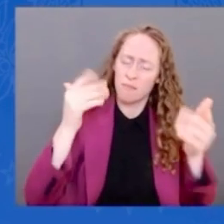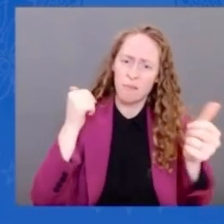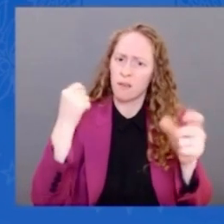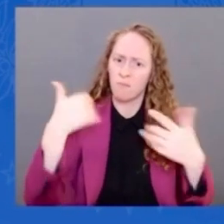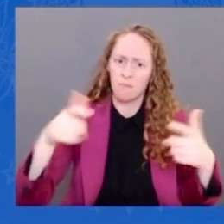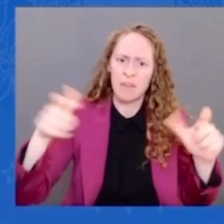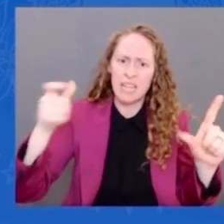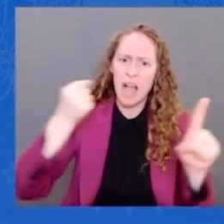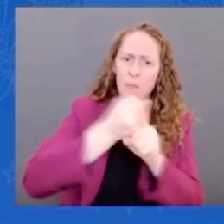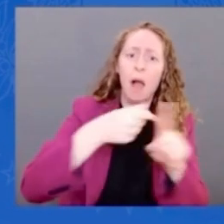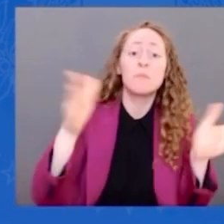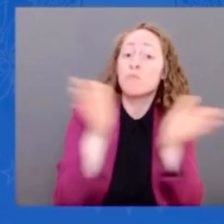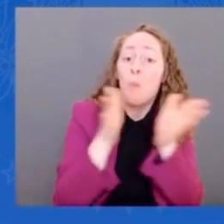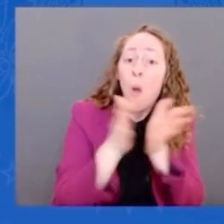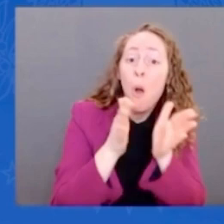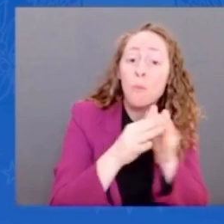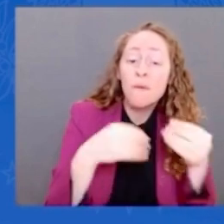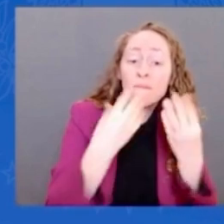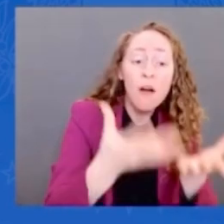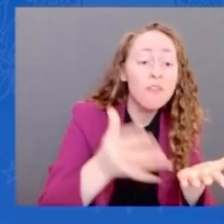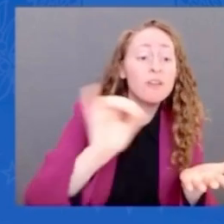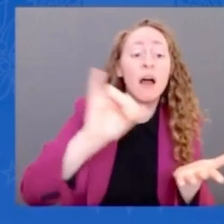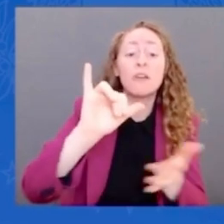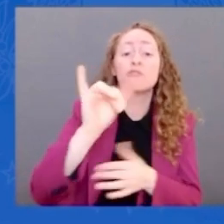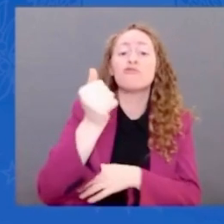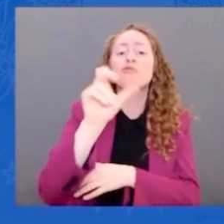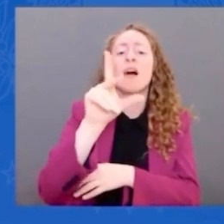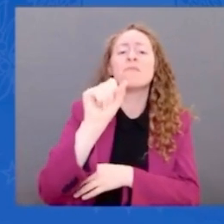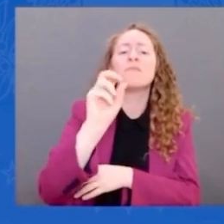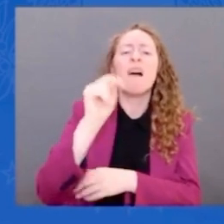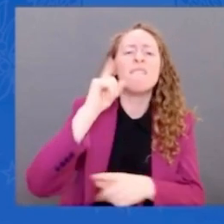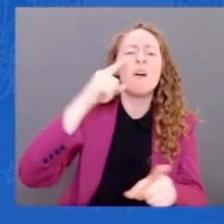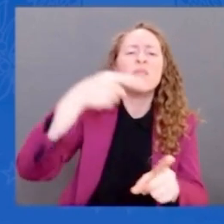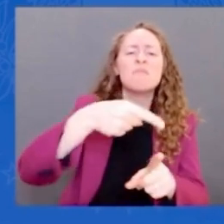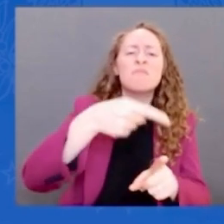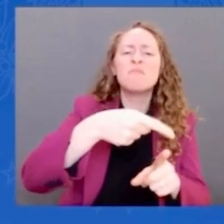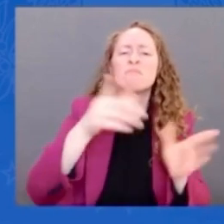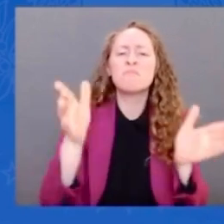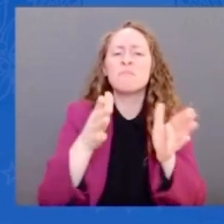in Tennessee and Idea Tech in Kansas. You guys here?